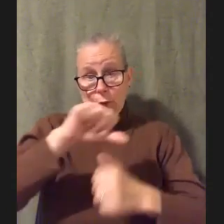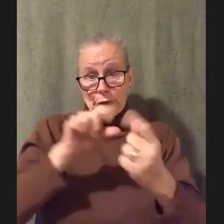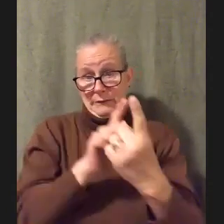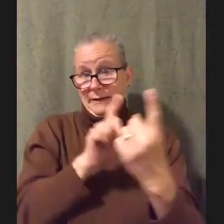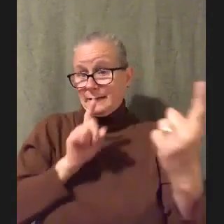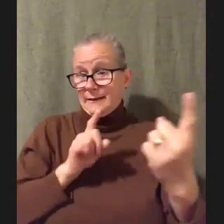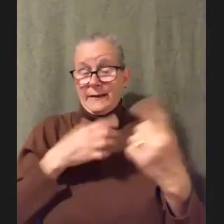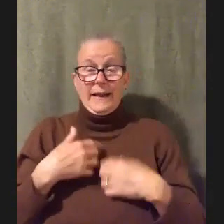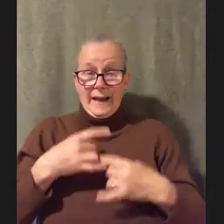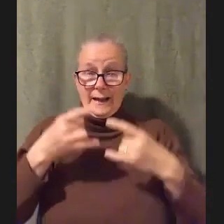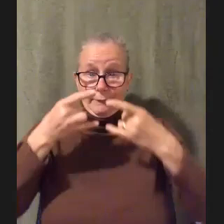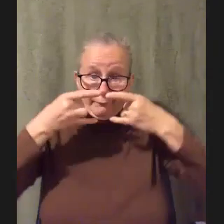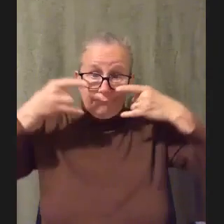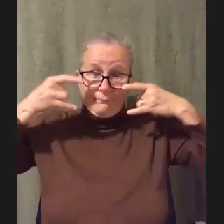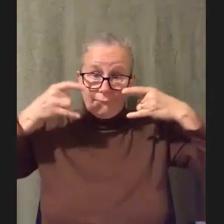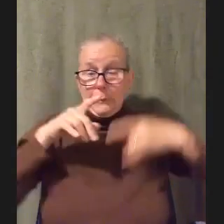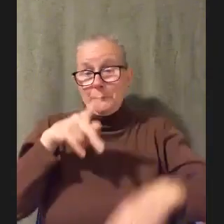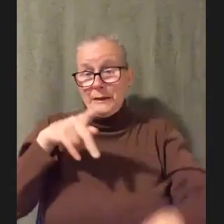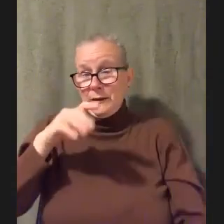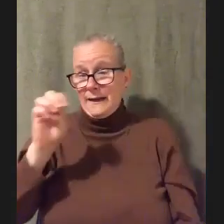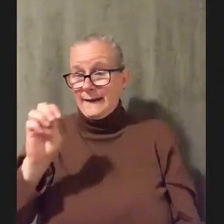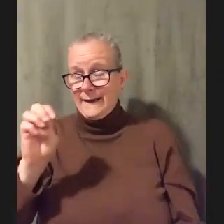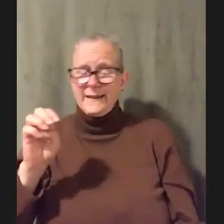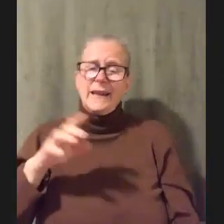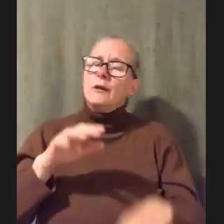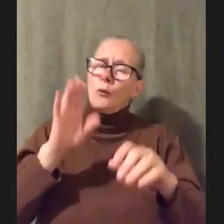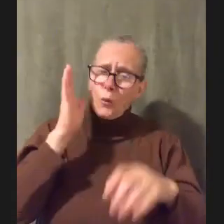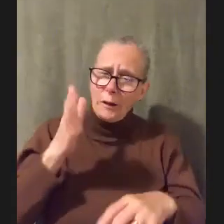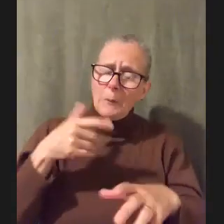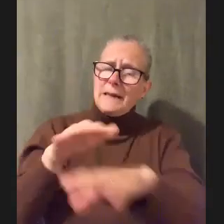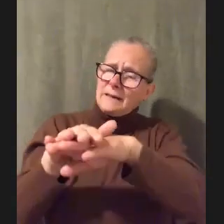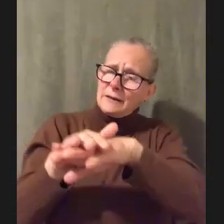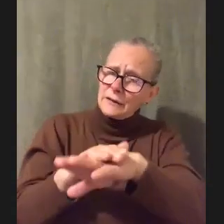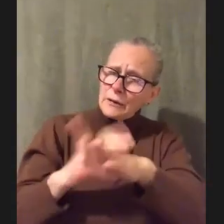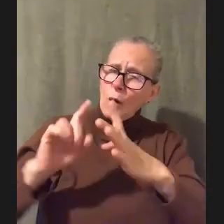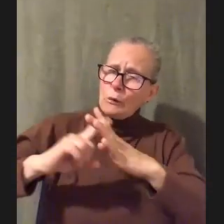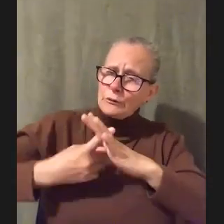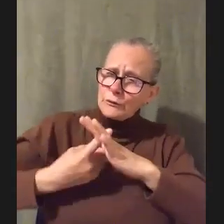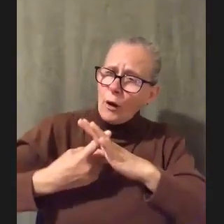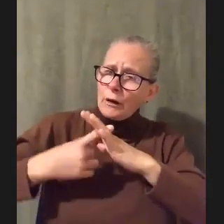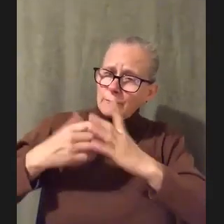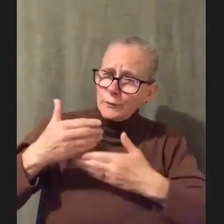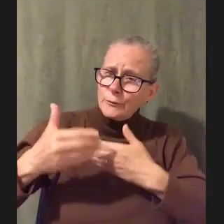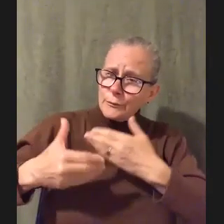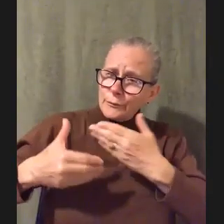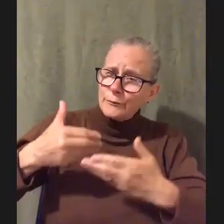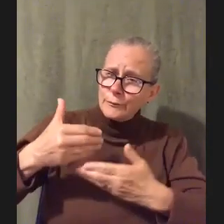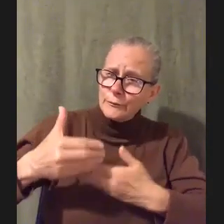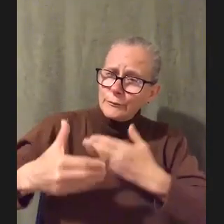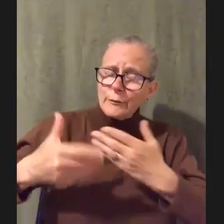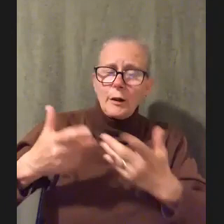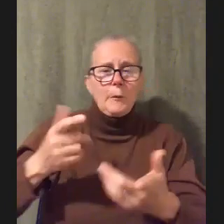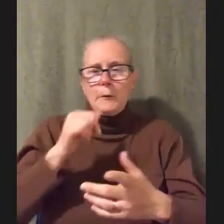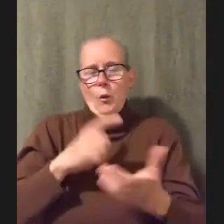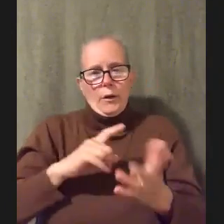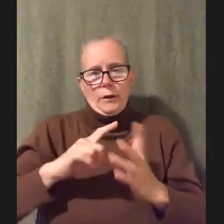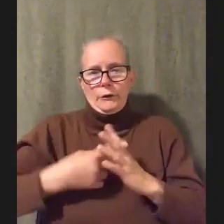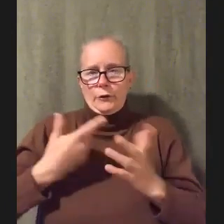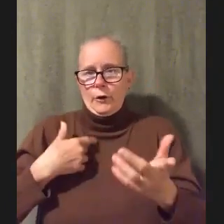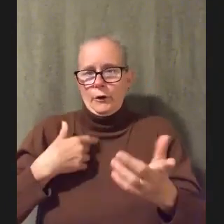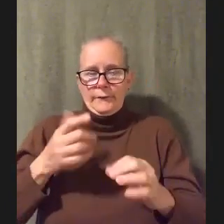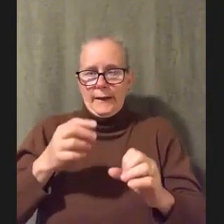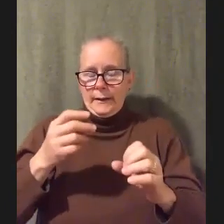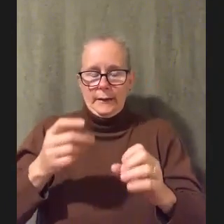So it's going to be a slow startup, but we know people want to get going and need to get going. So we're